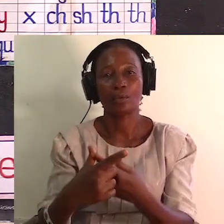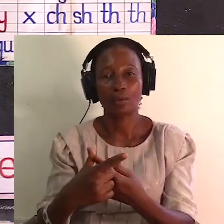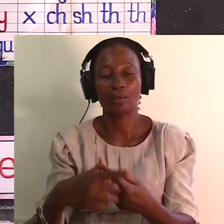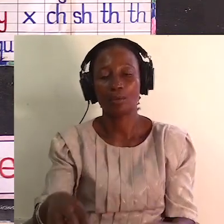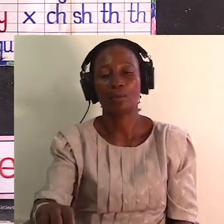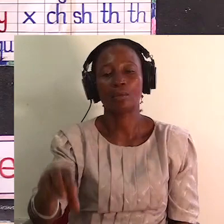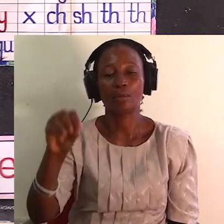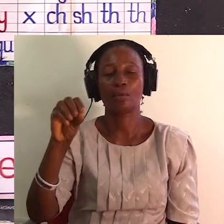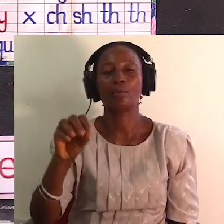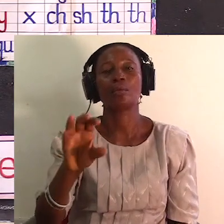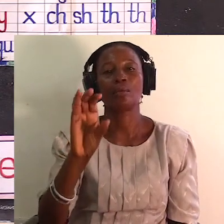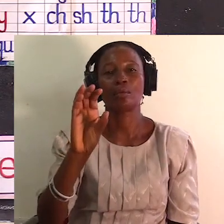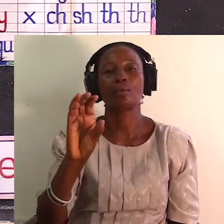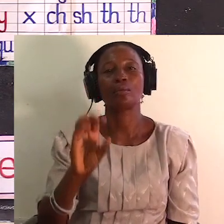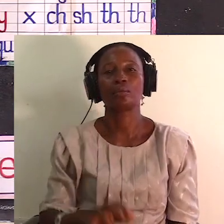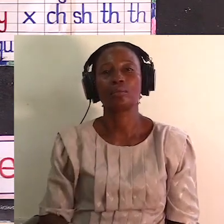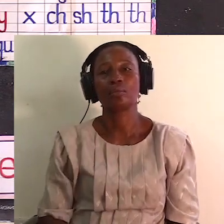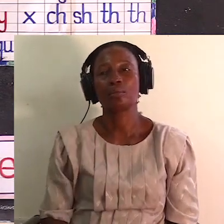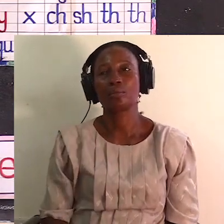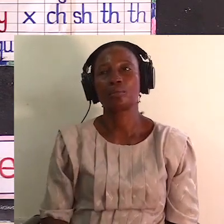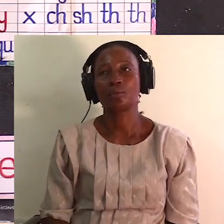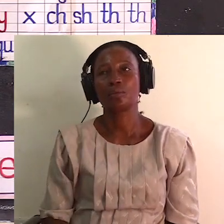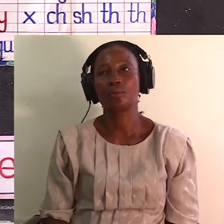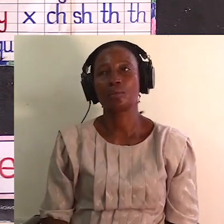or you take C.